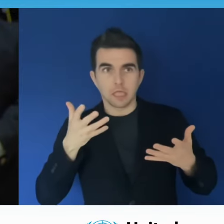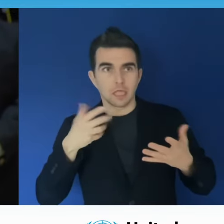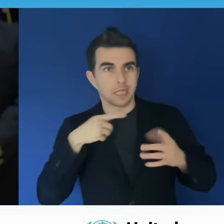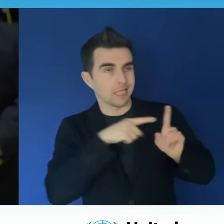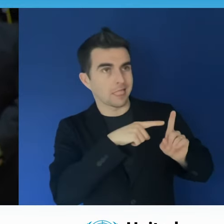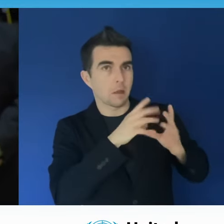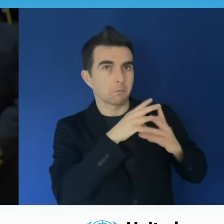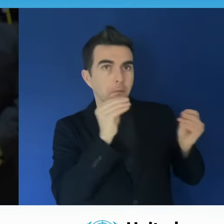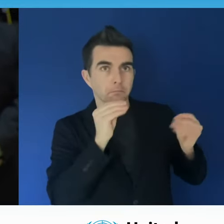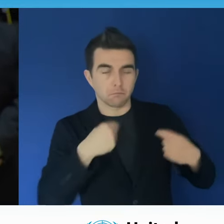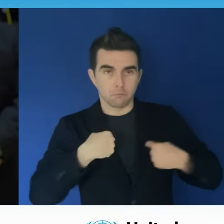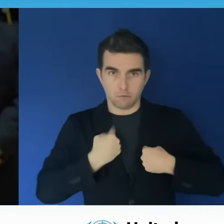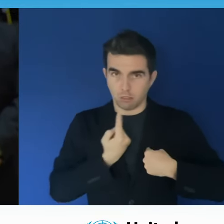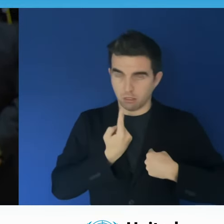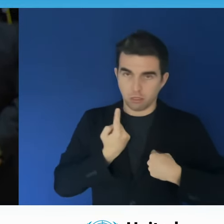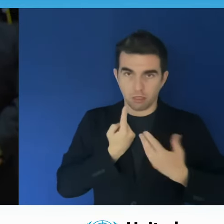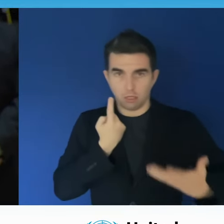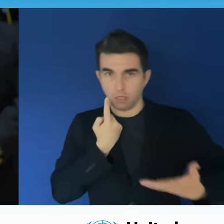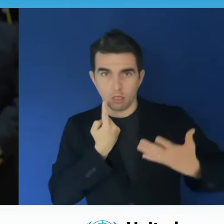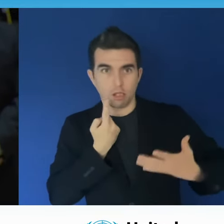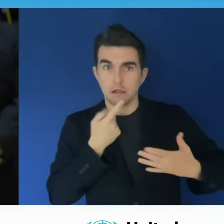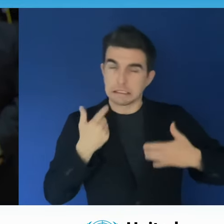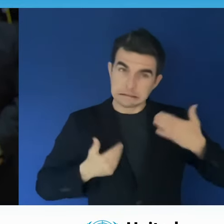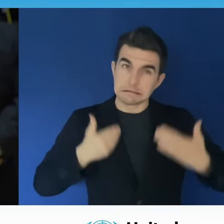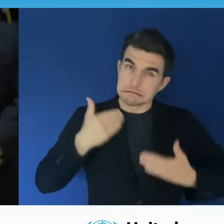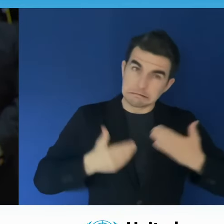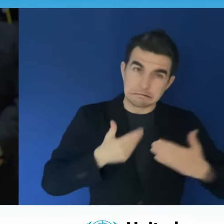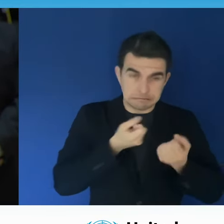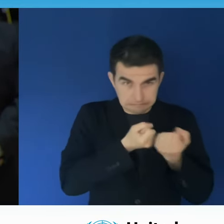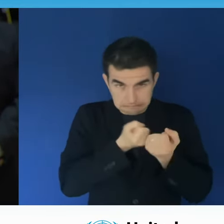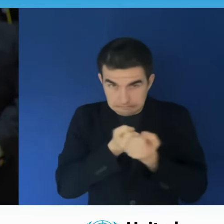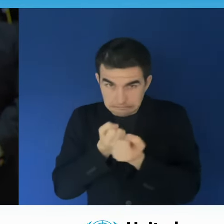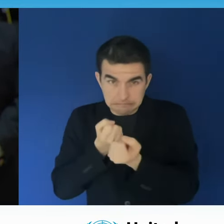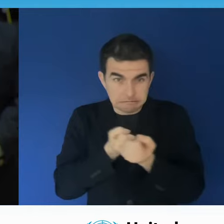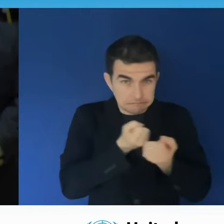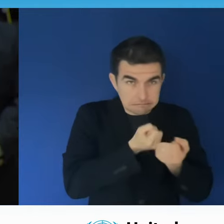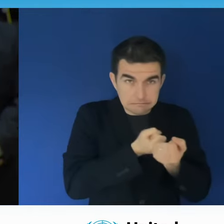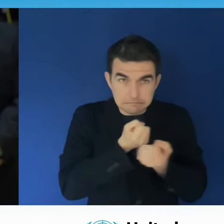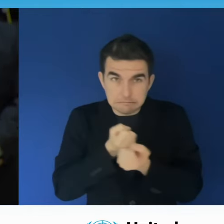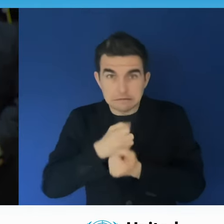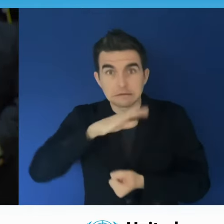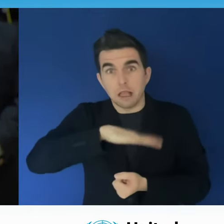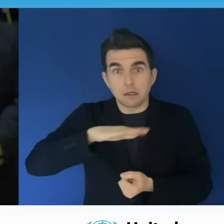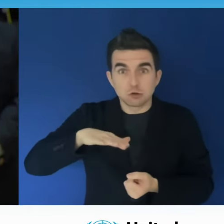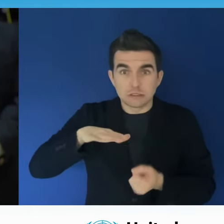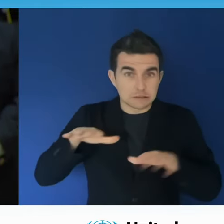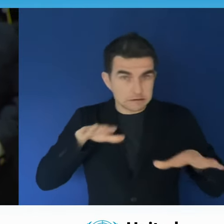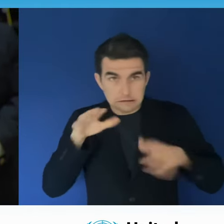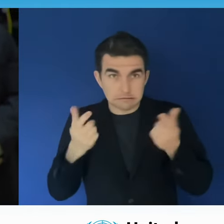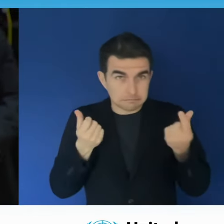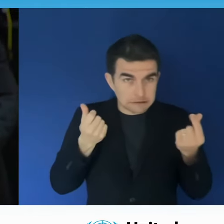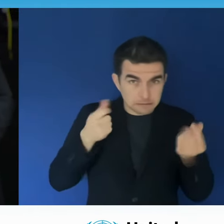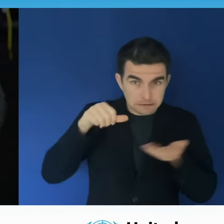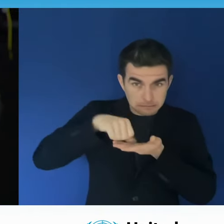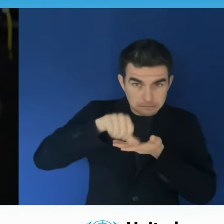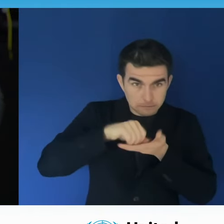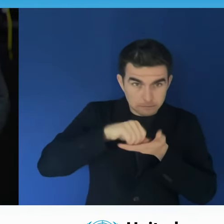the story repeats, when the Taliban takes over Afghanistan again in